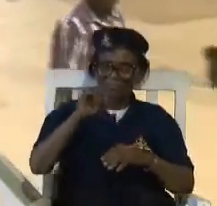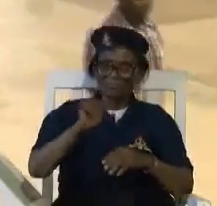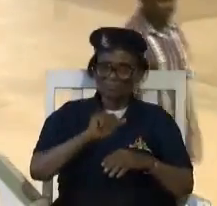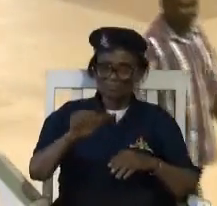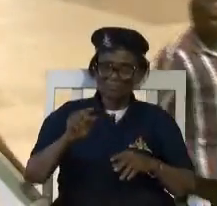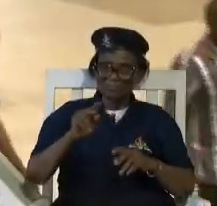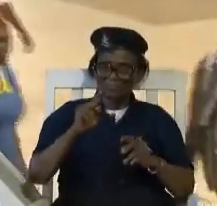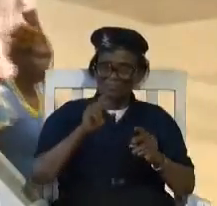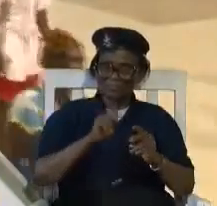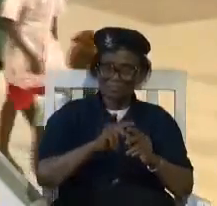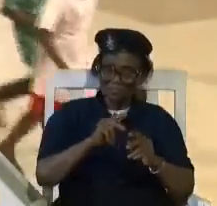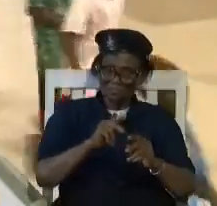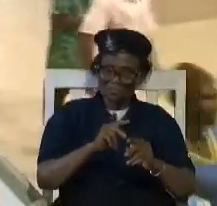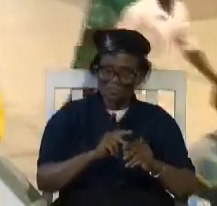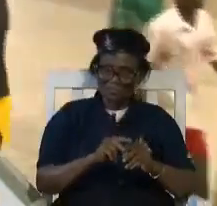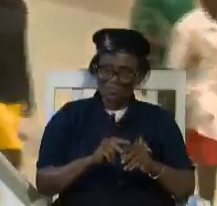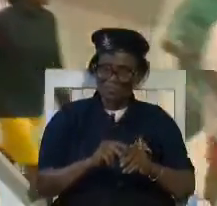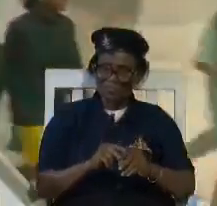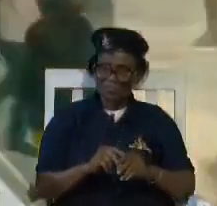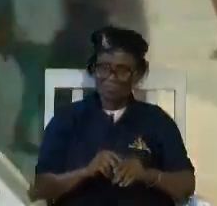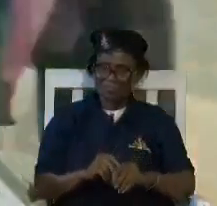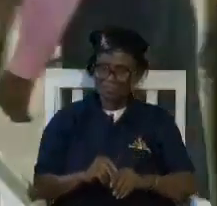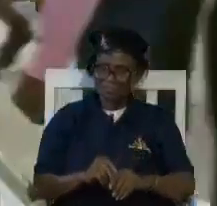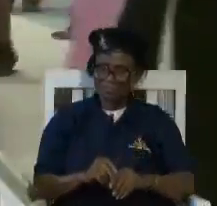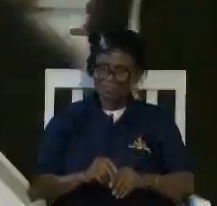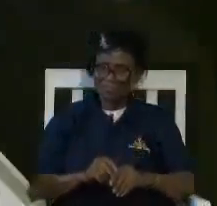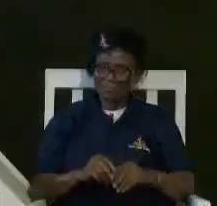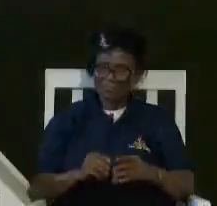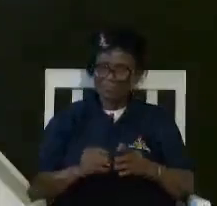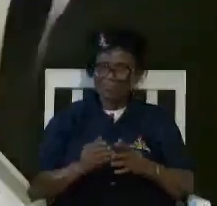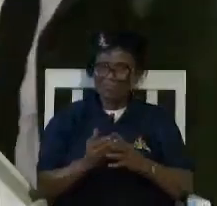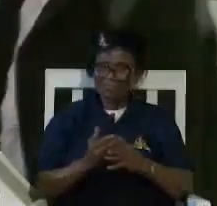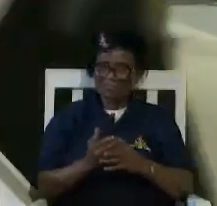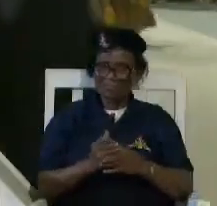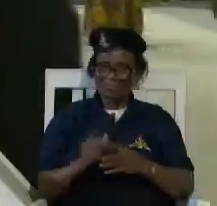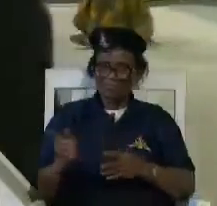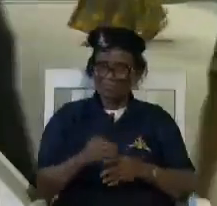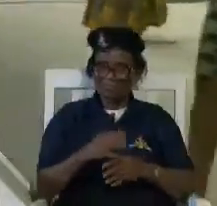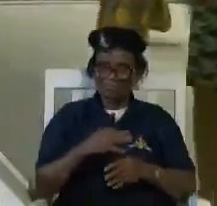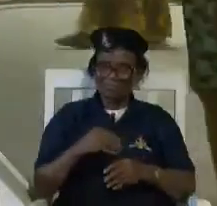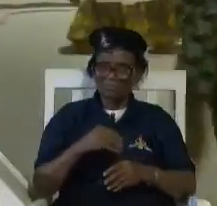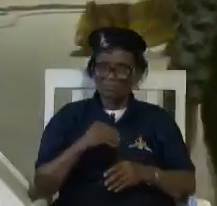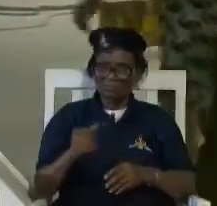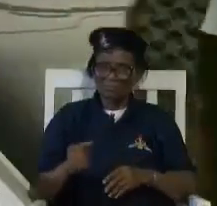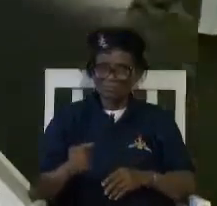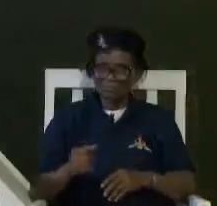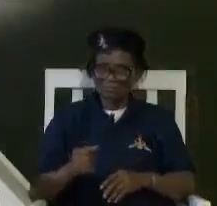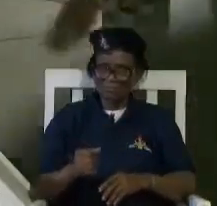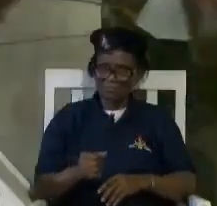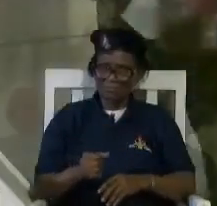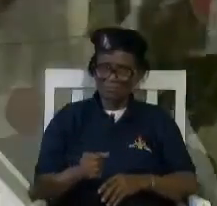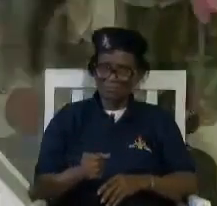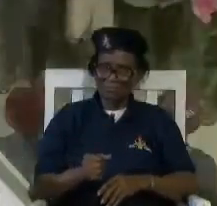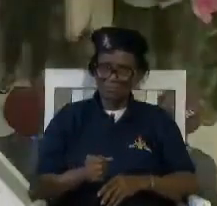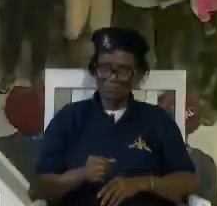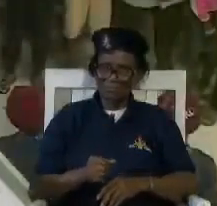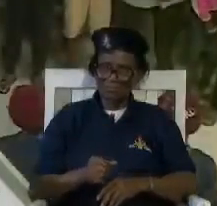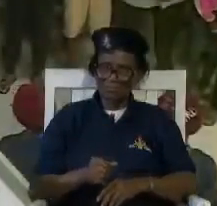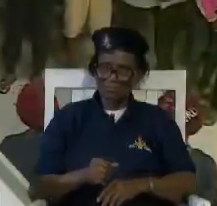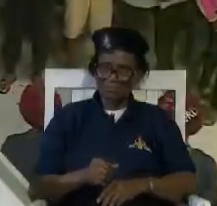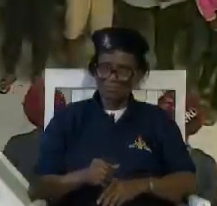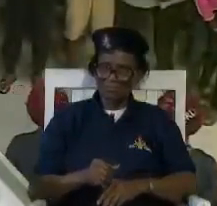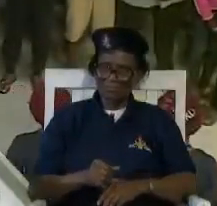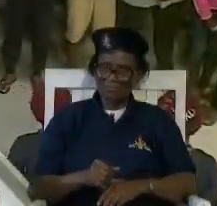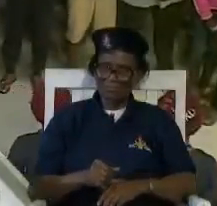personal situation between you and the Almighty God. Cry unto Him. Say, Lord Jesus Christ, I've come to